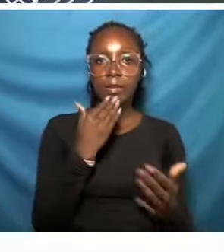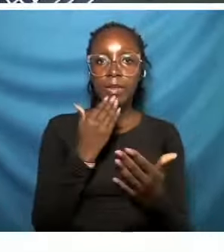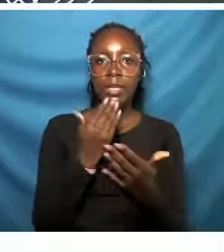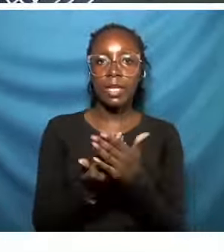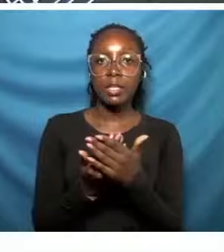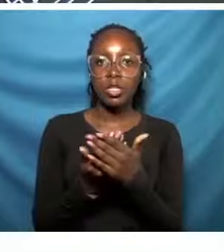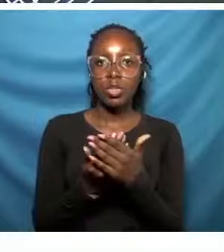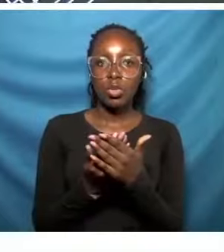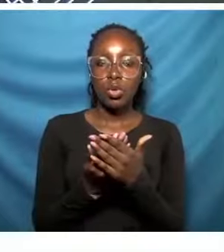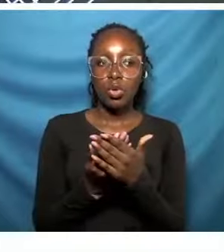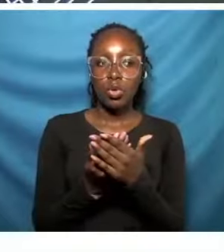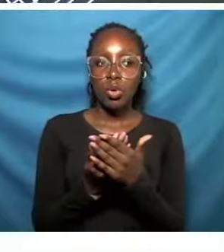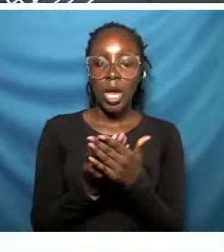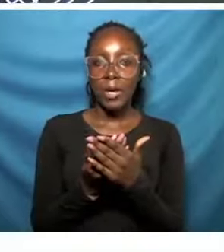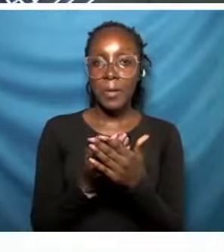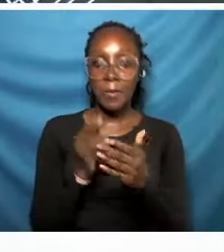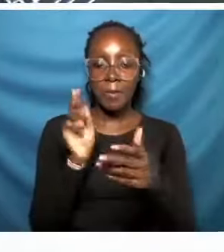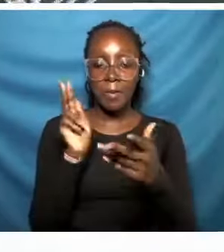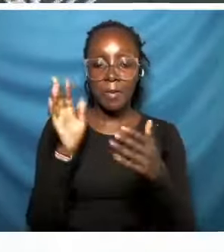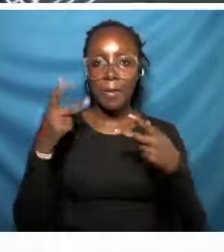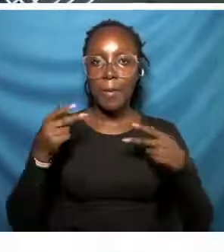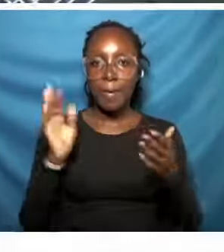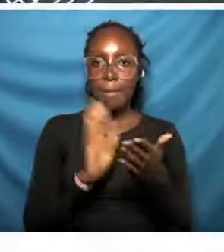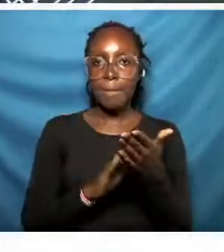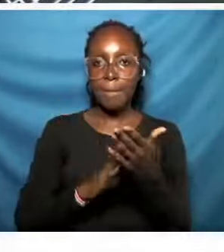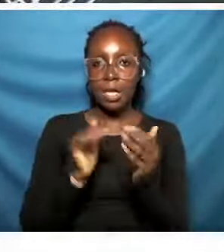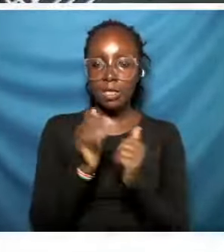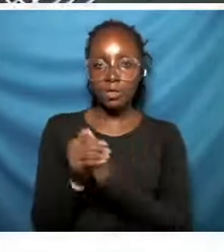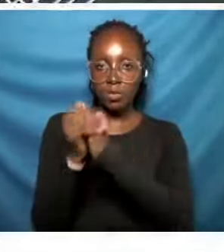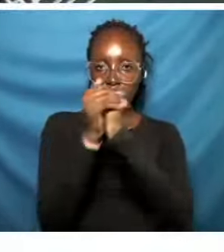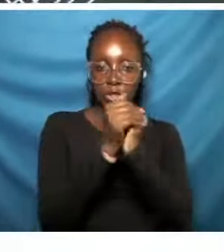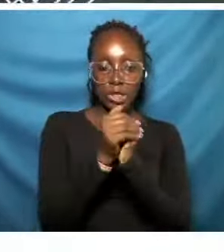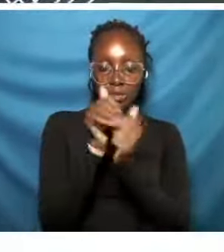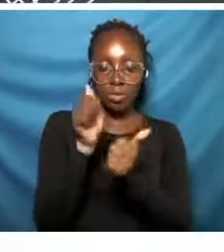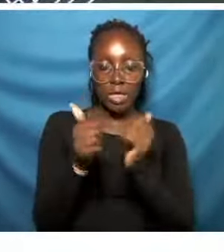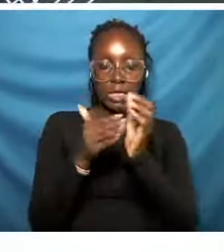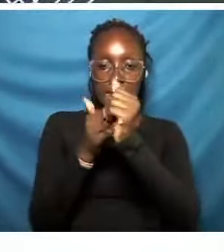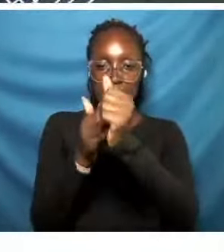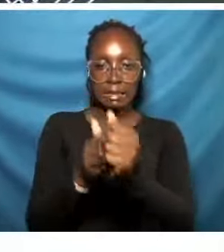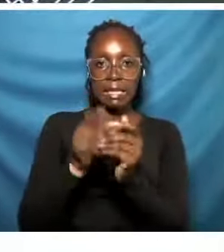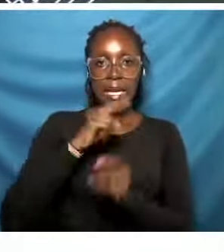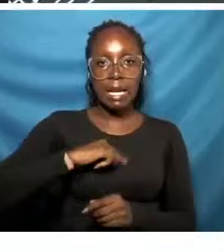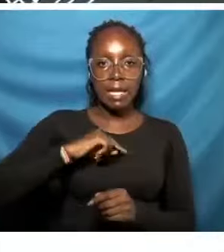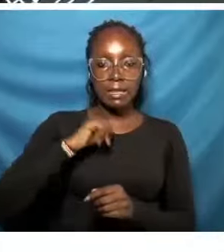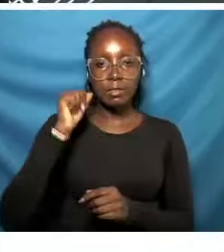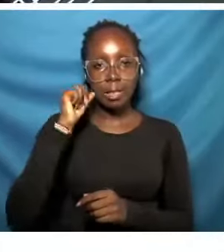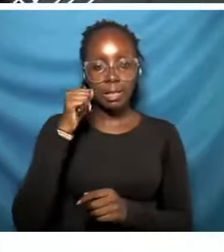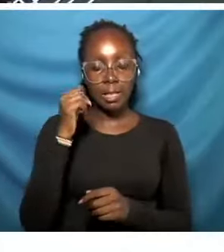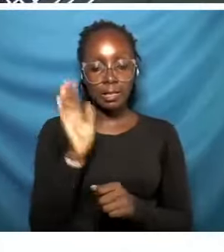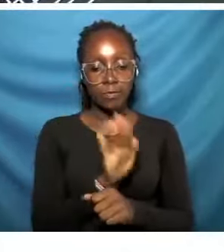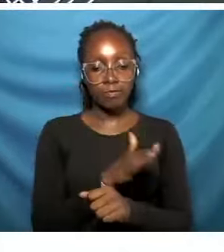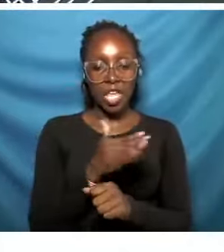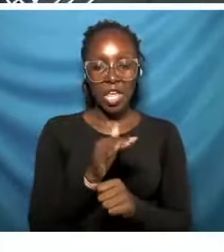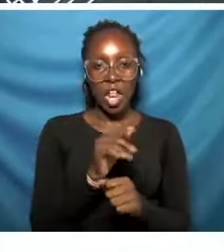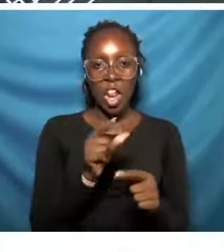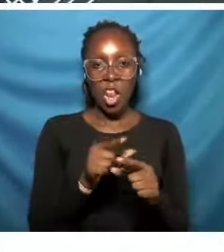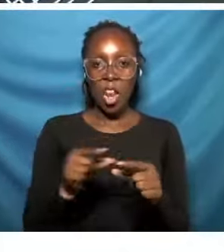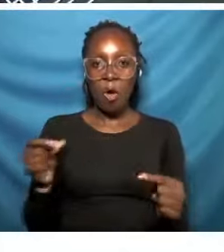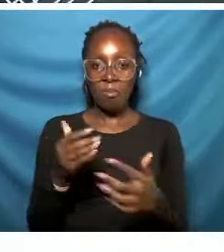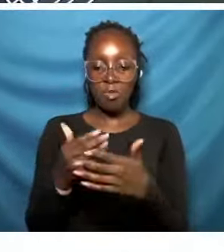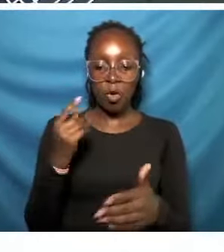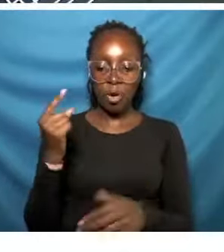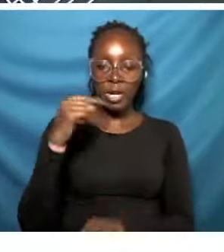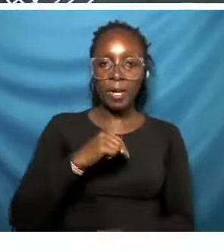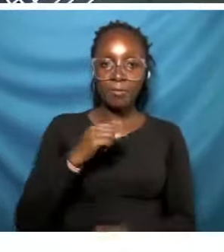for a wonderful leadership and great worship. It's long, really, since I was in the youth church. I realized